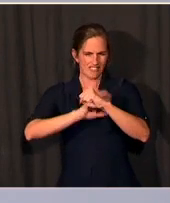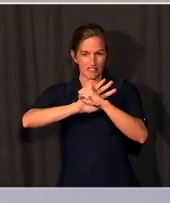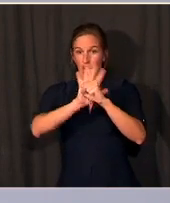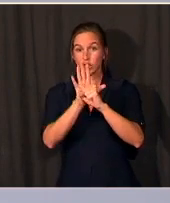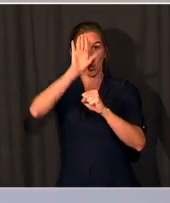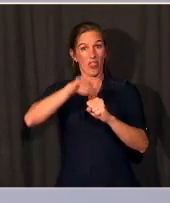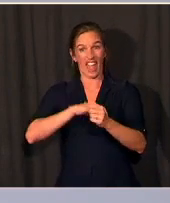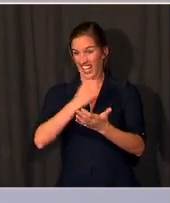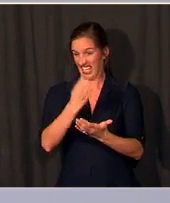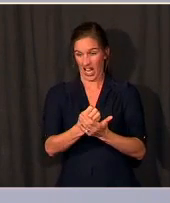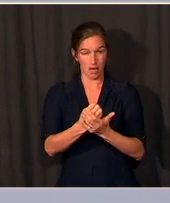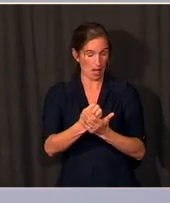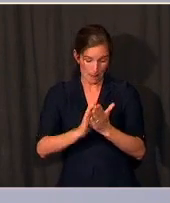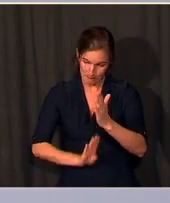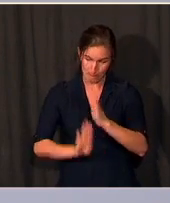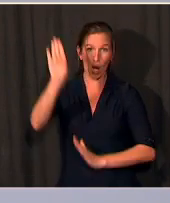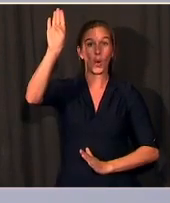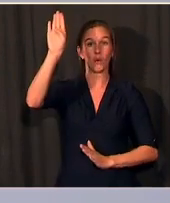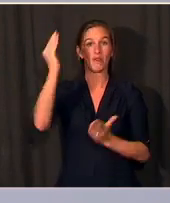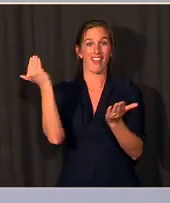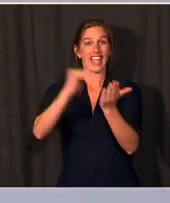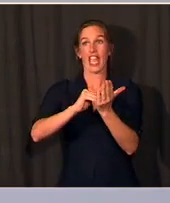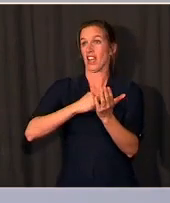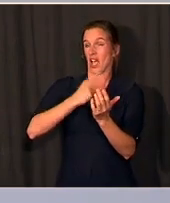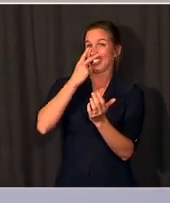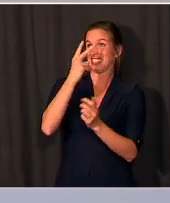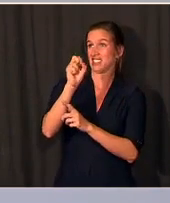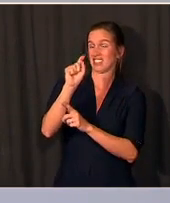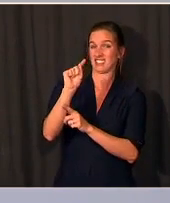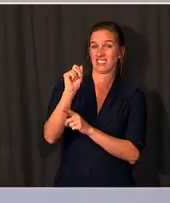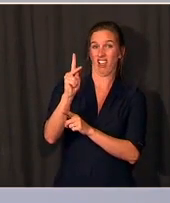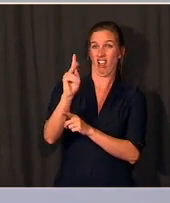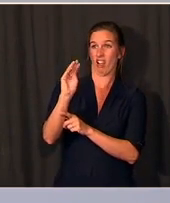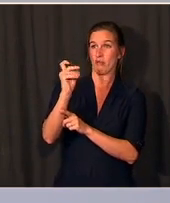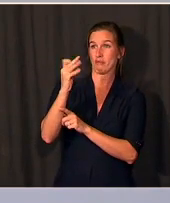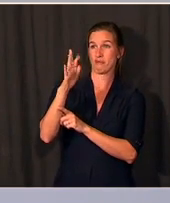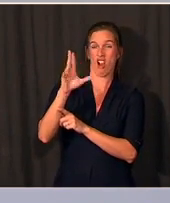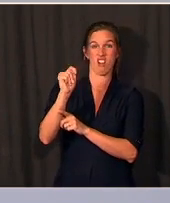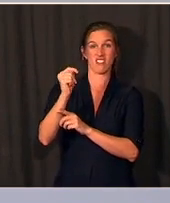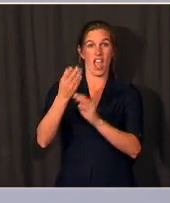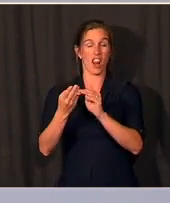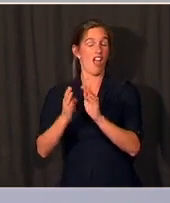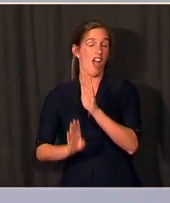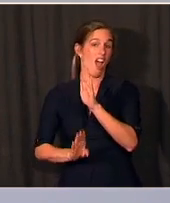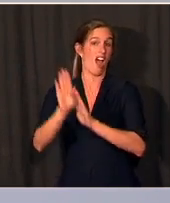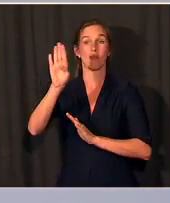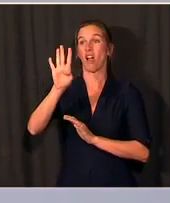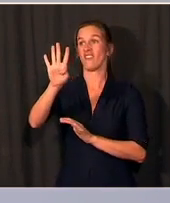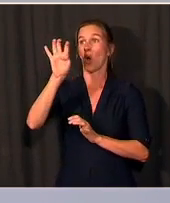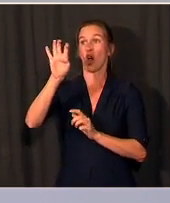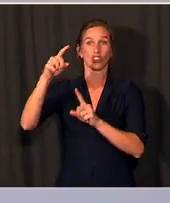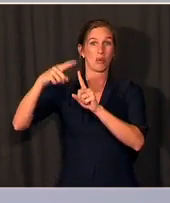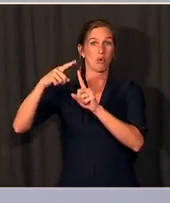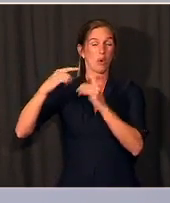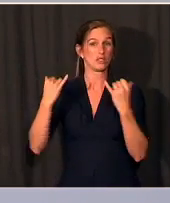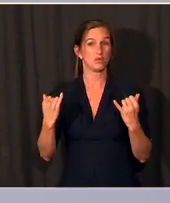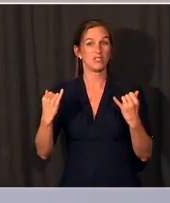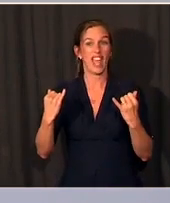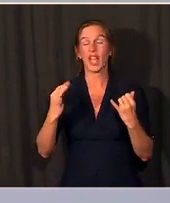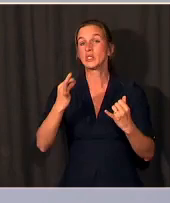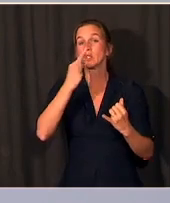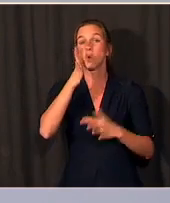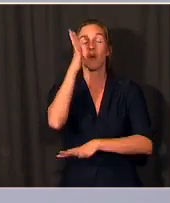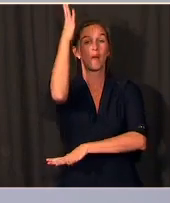rebounding far beyond any expectations. I see the stock market's up almost 400 points today again, and it's ready to break the all-time record.